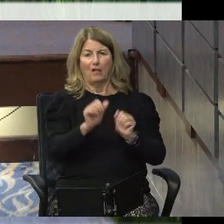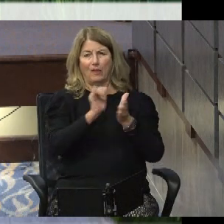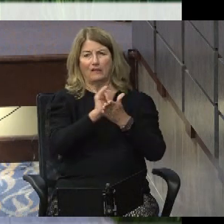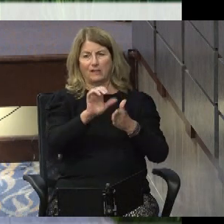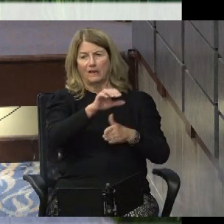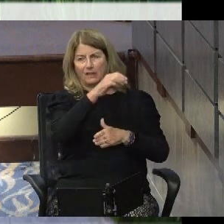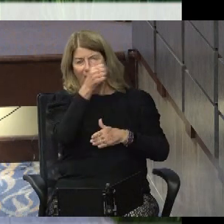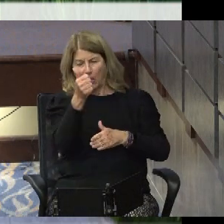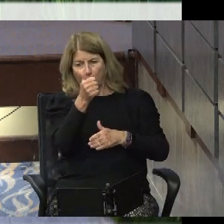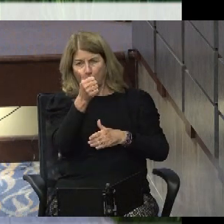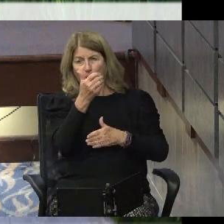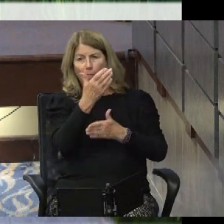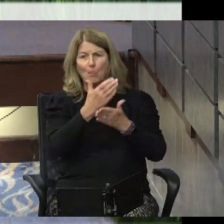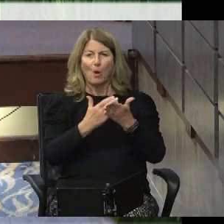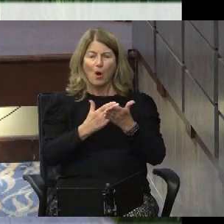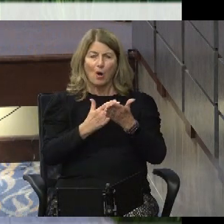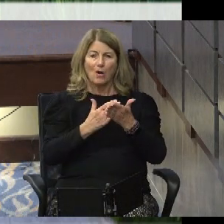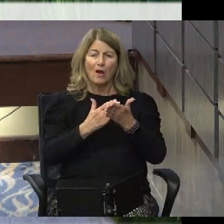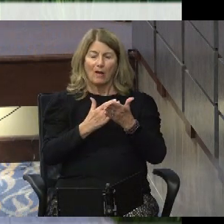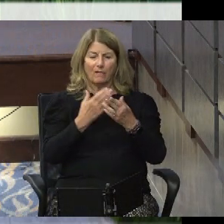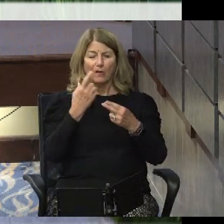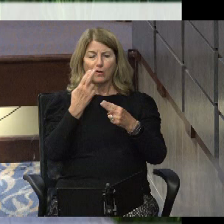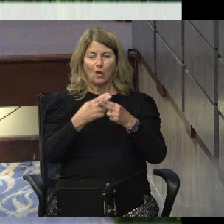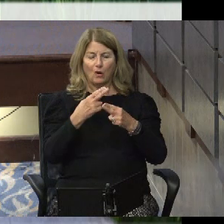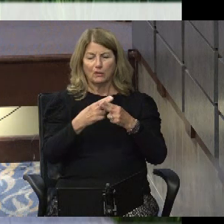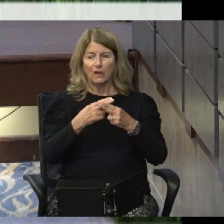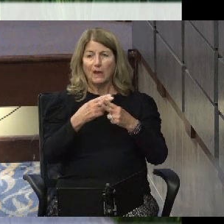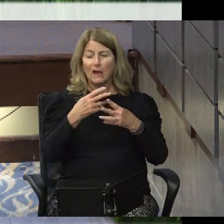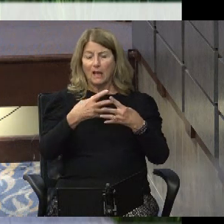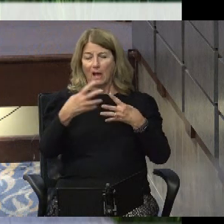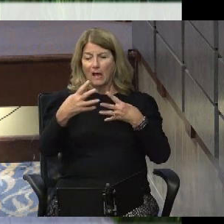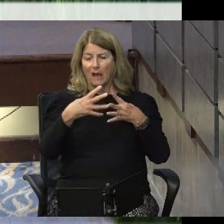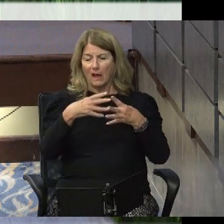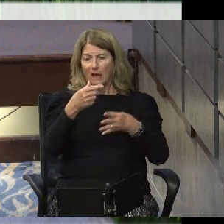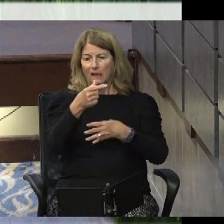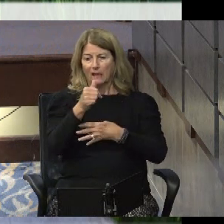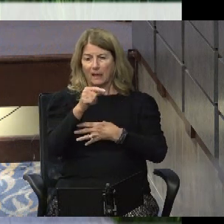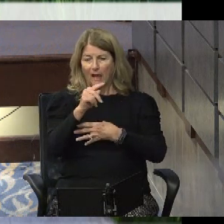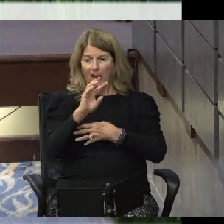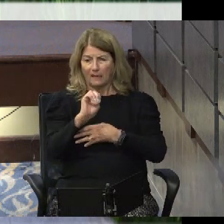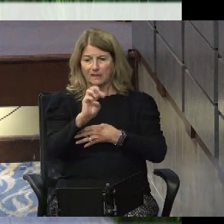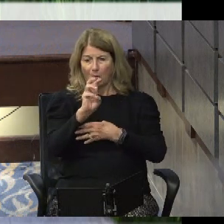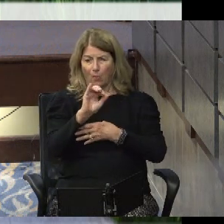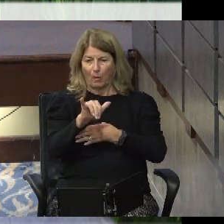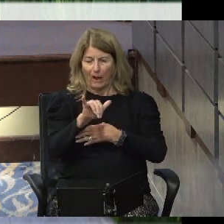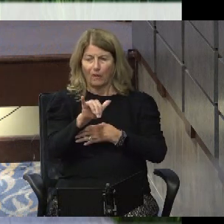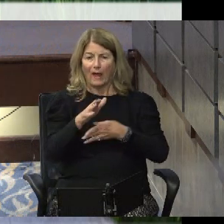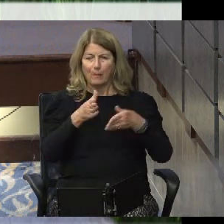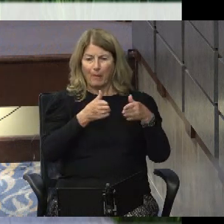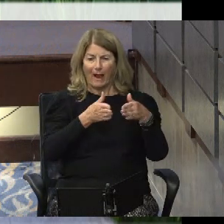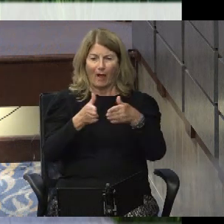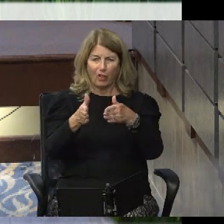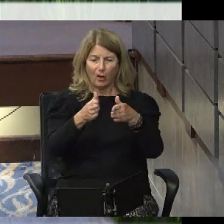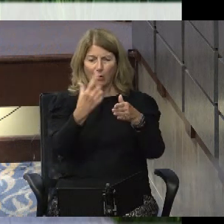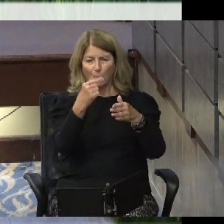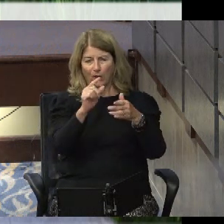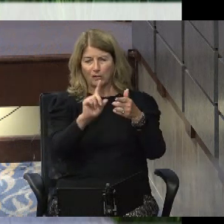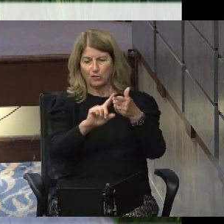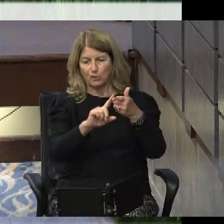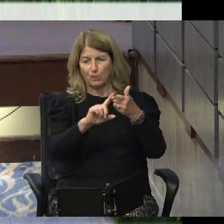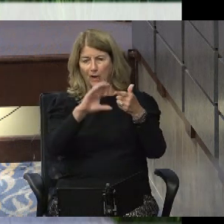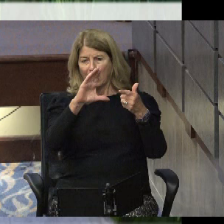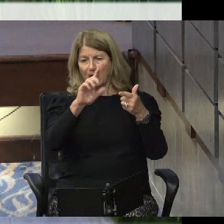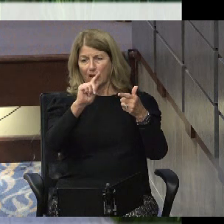elements. You're looking at the Foster Pavilion in the background, the pathway coming up to your right, taking you to Clay Avenue and Lake Brazos